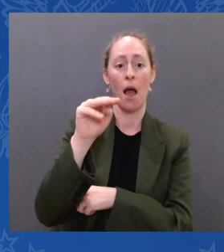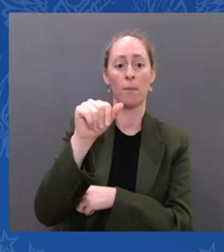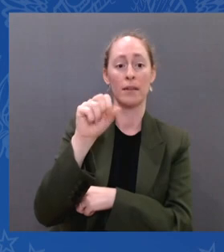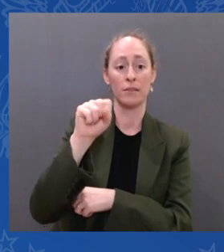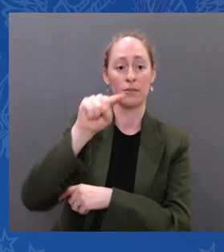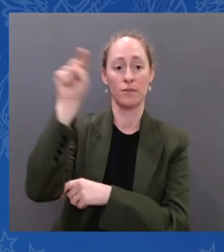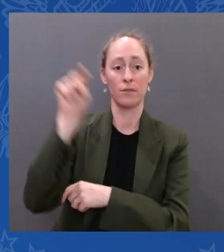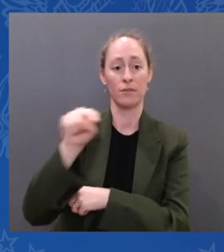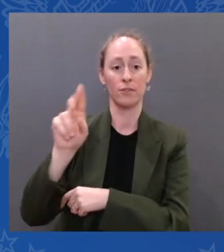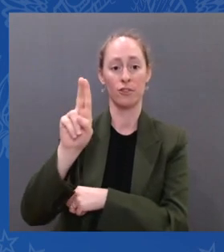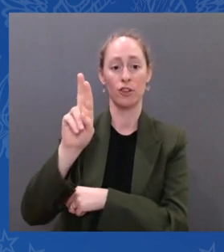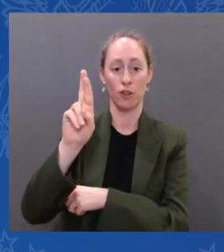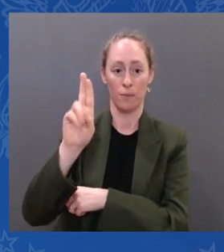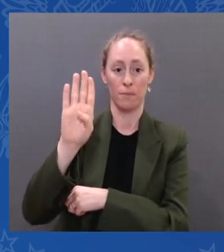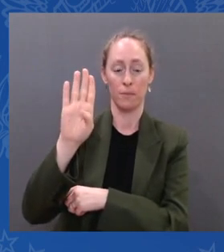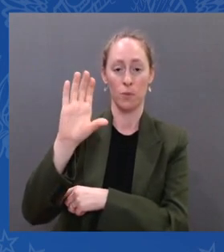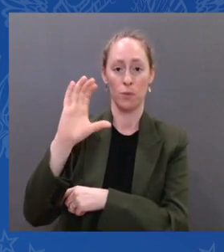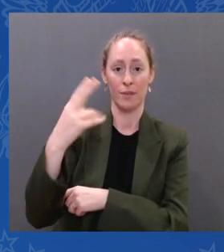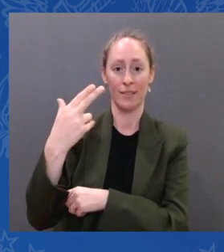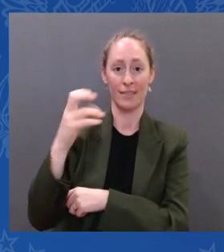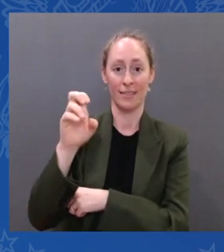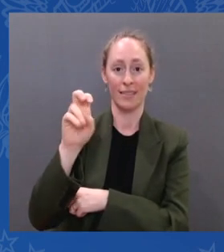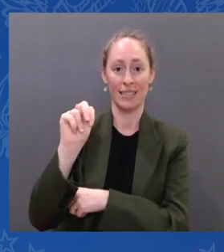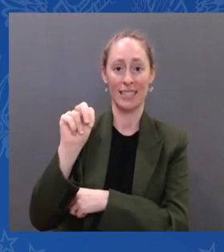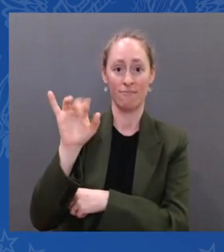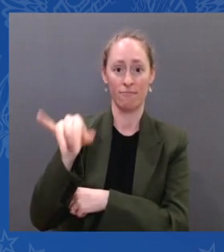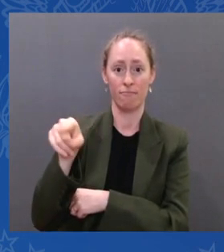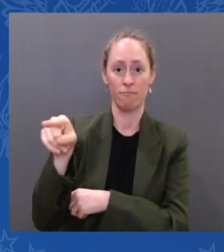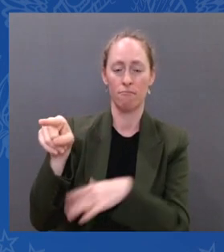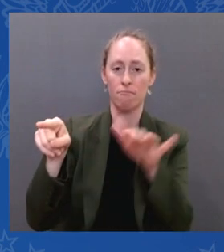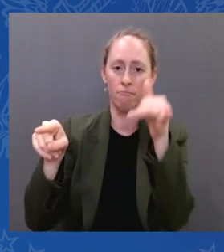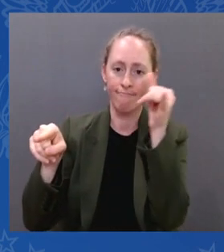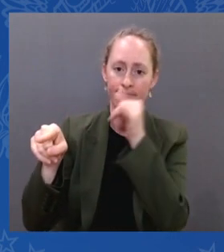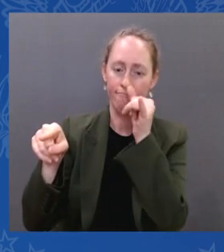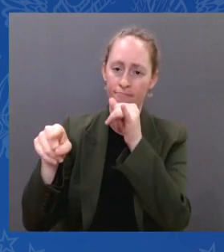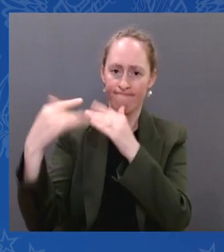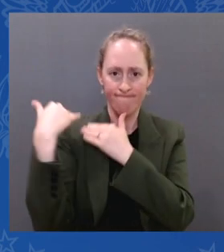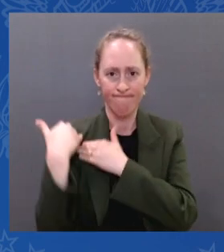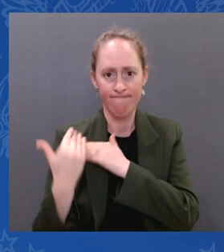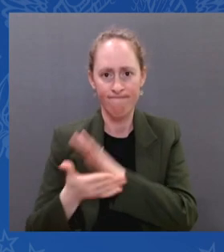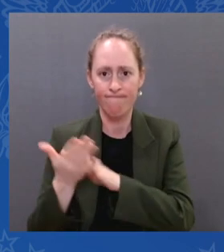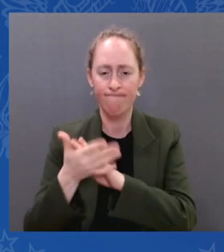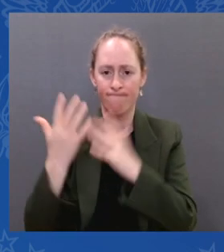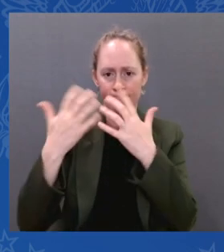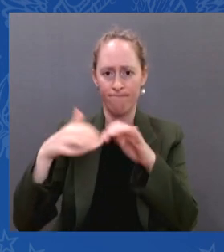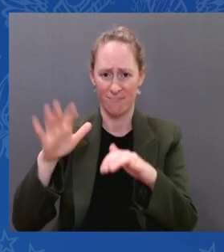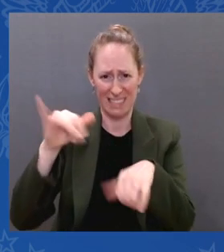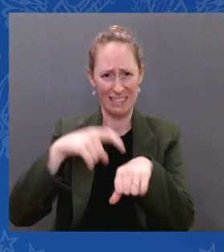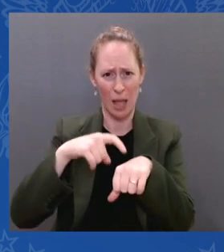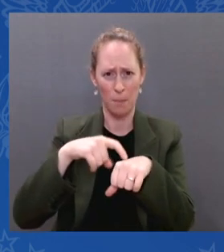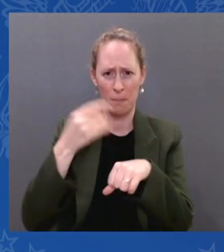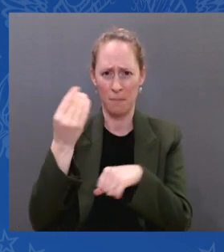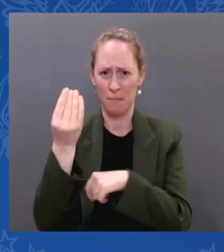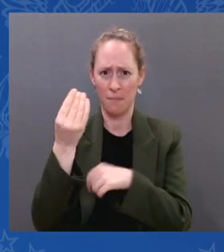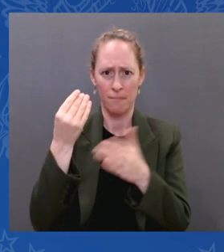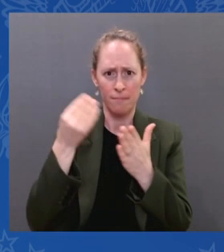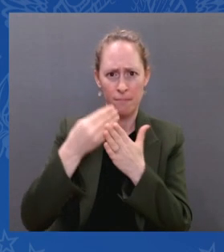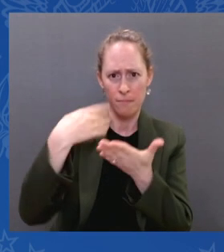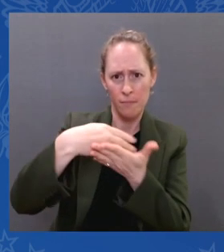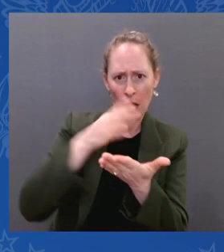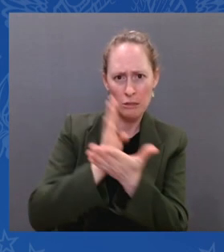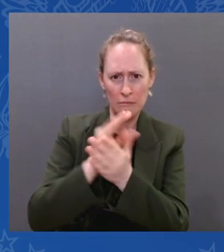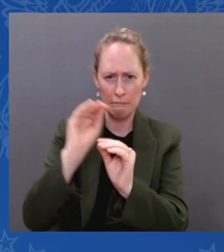Greg Robinson that you're going to meet to direct it. And the result is what you've seen.